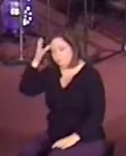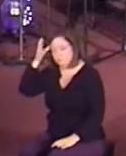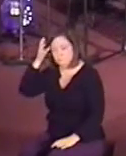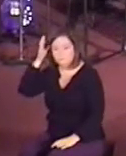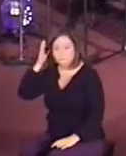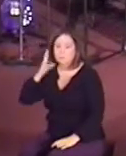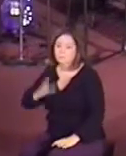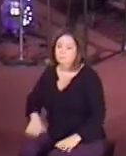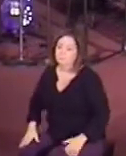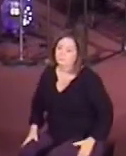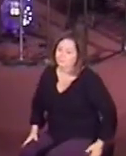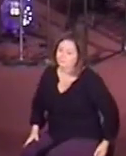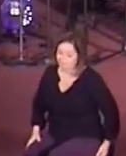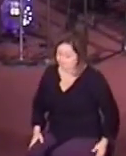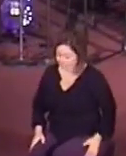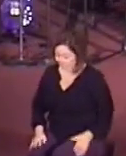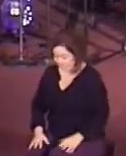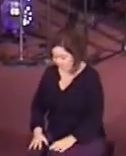says.